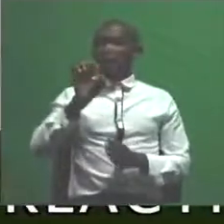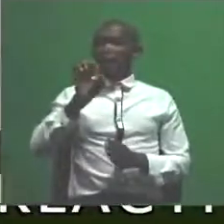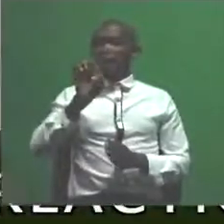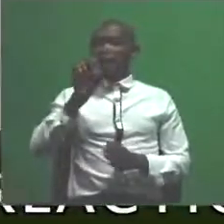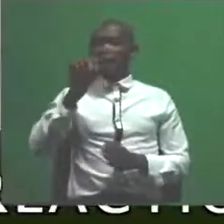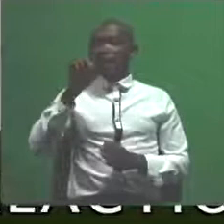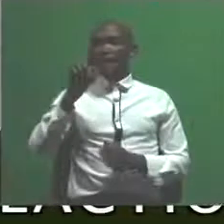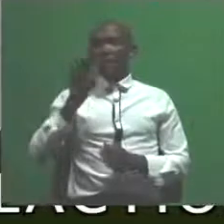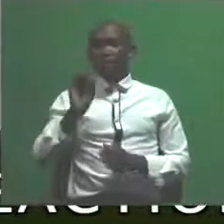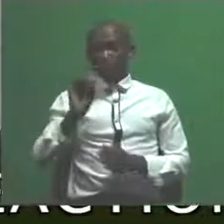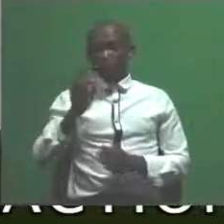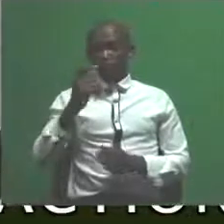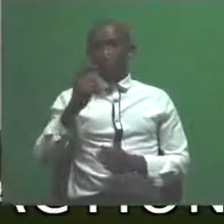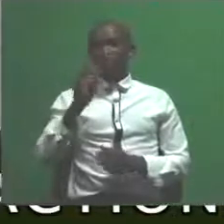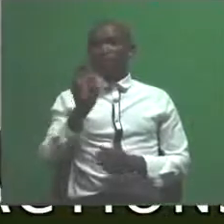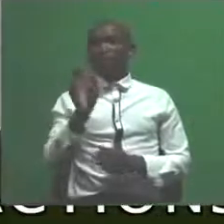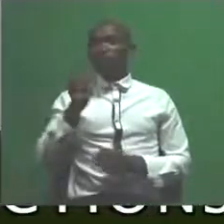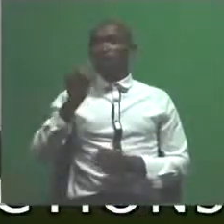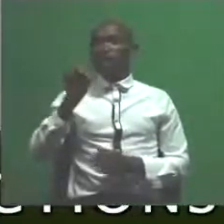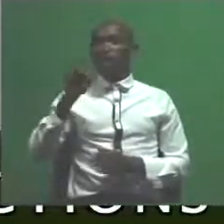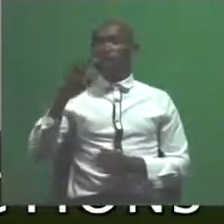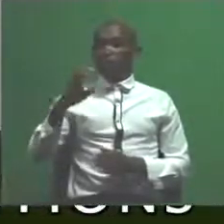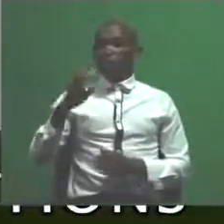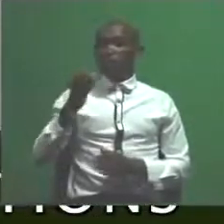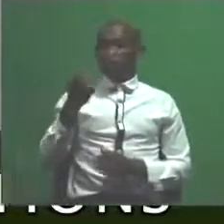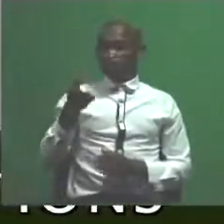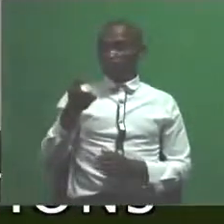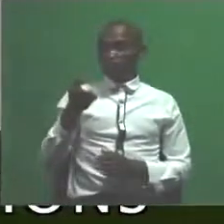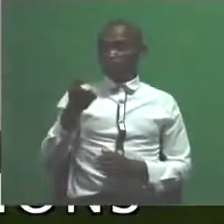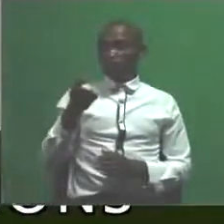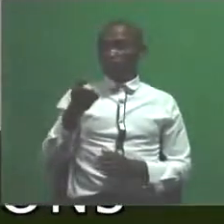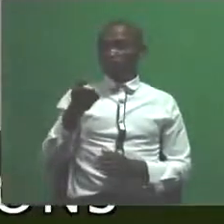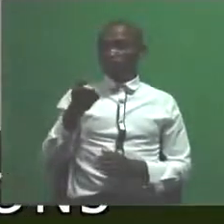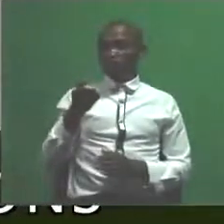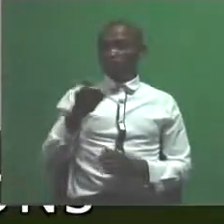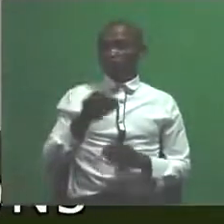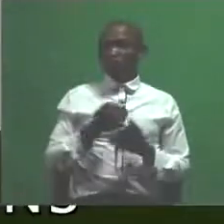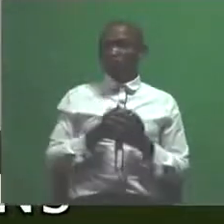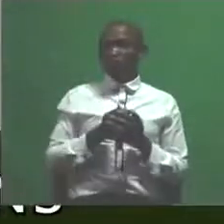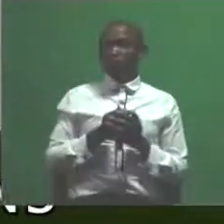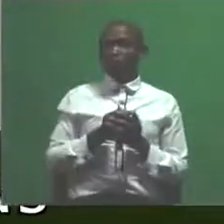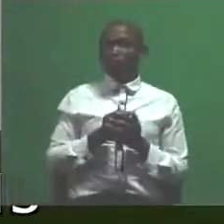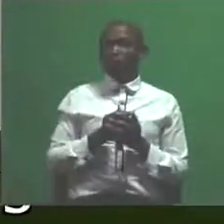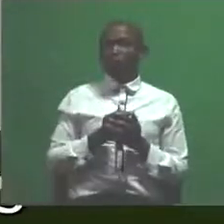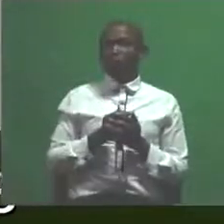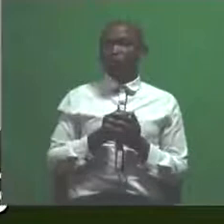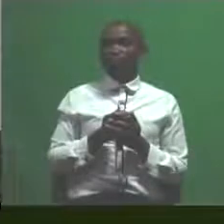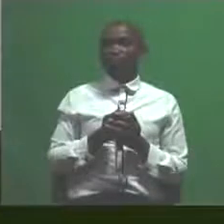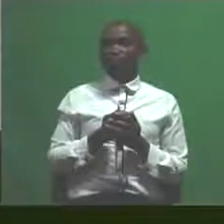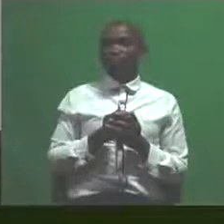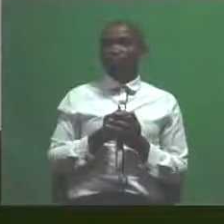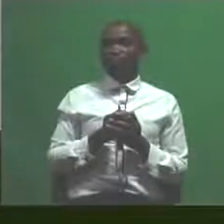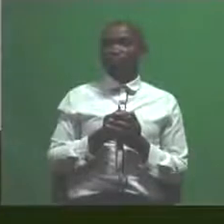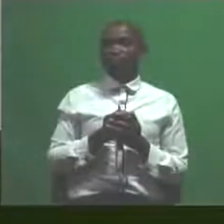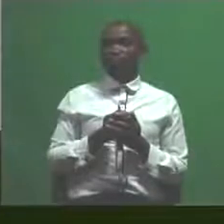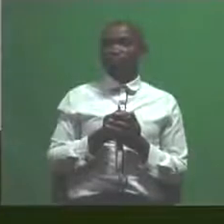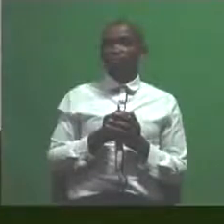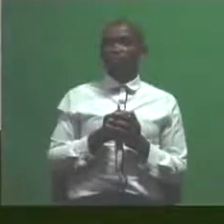Endothermic reaction. Say endothermic reaction. So, this is a